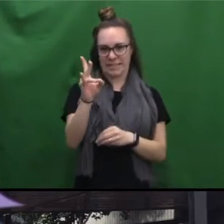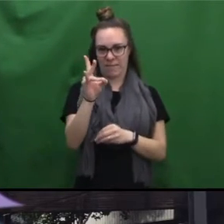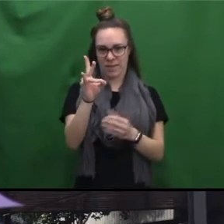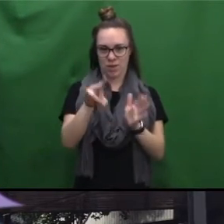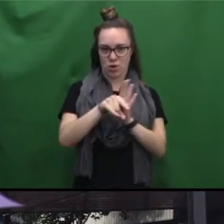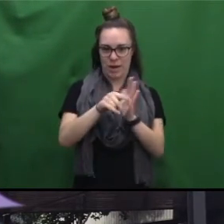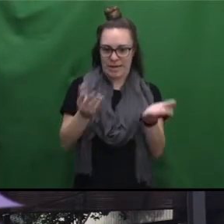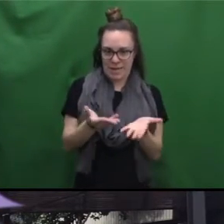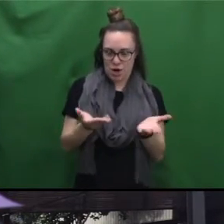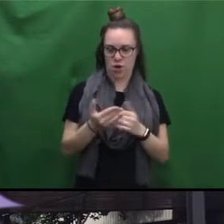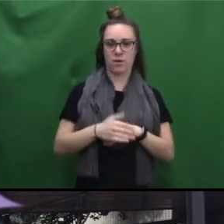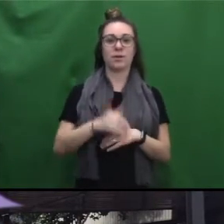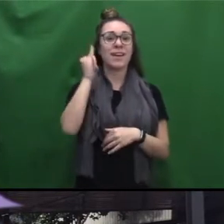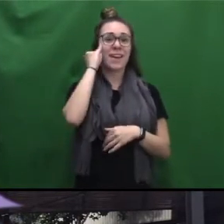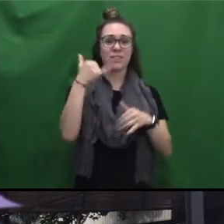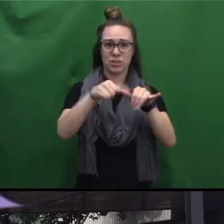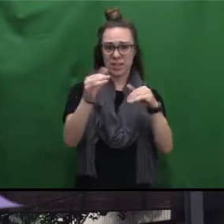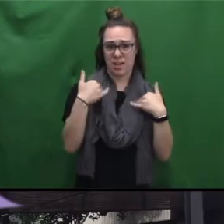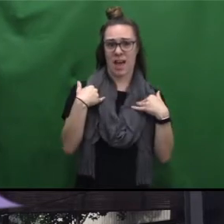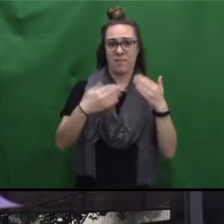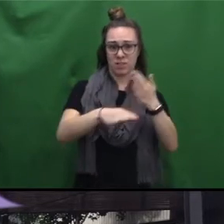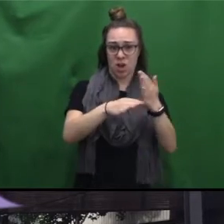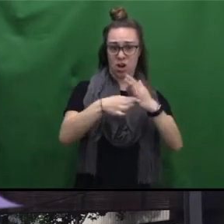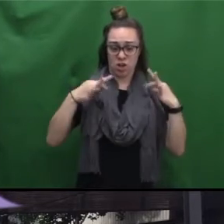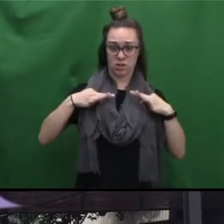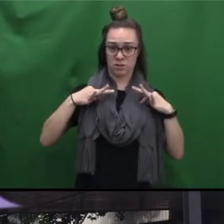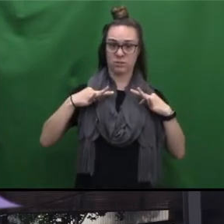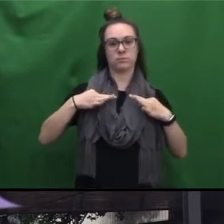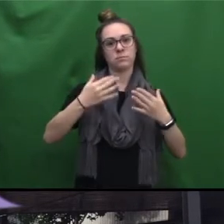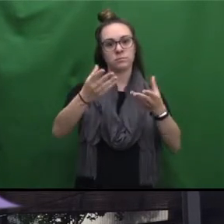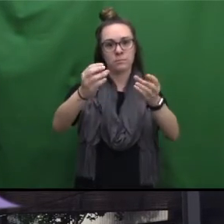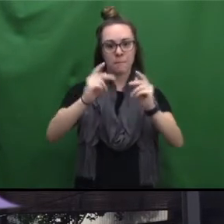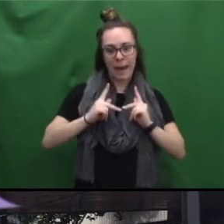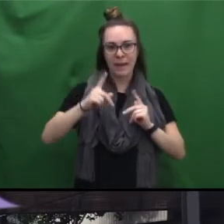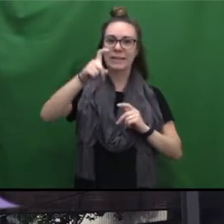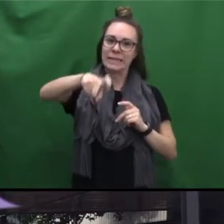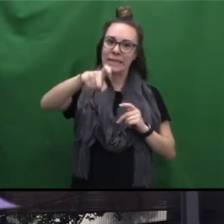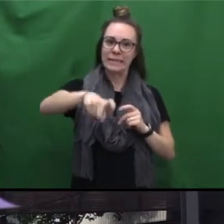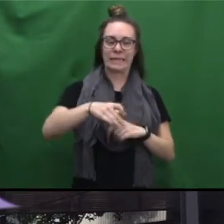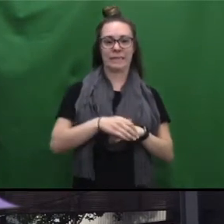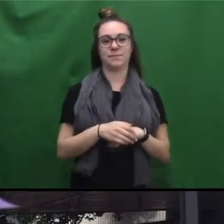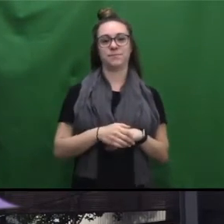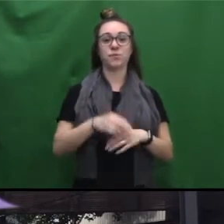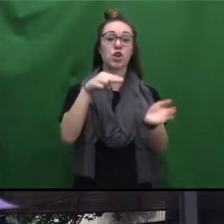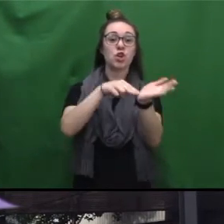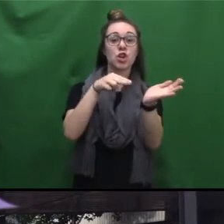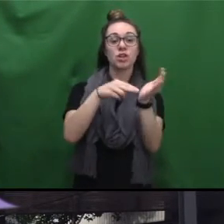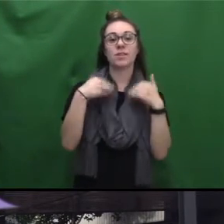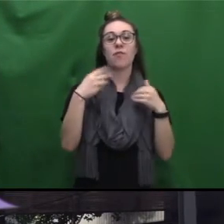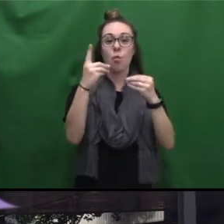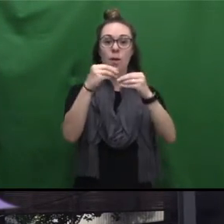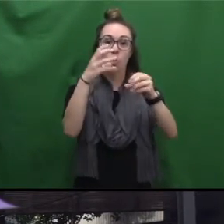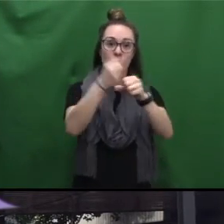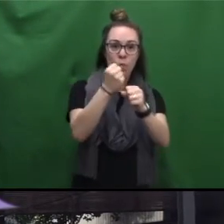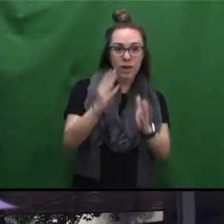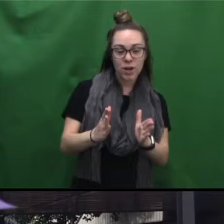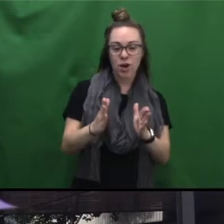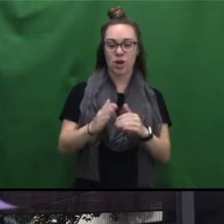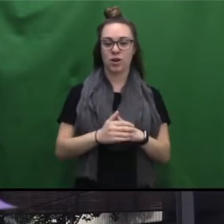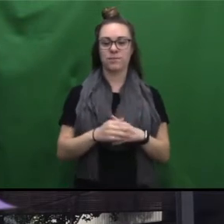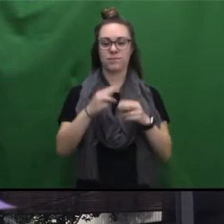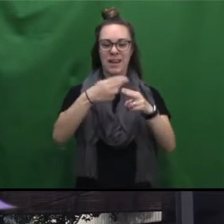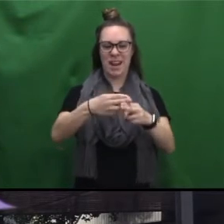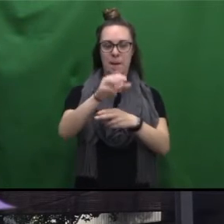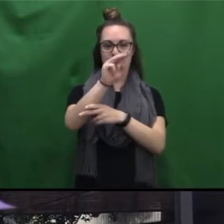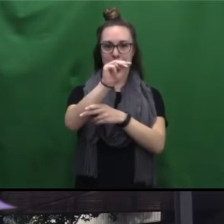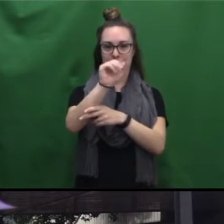ladies, if you have your soccer jerseys, please, please return them to your country. We really need them. Nurse Karma has another winner this month for just eating their